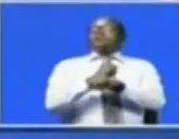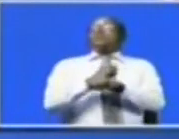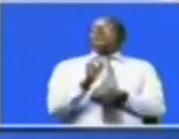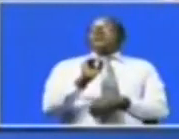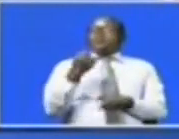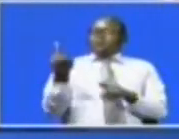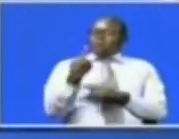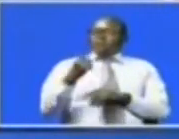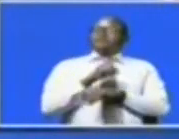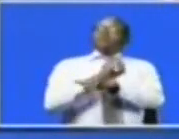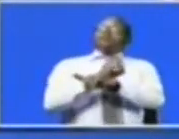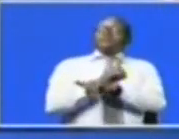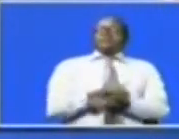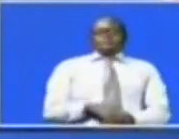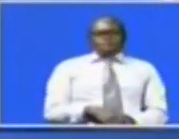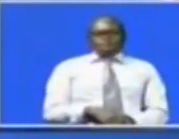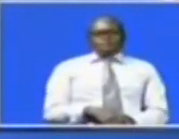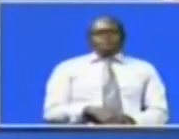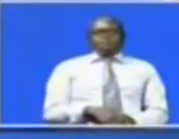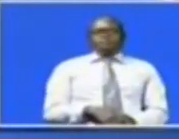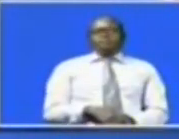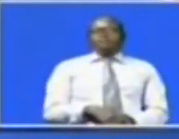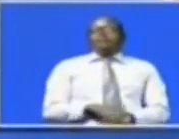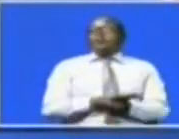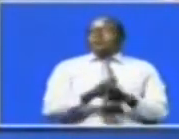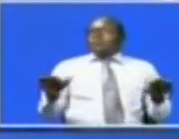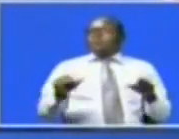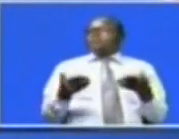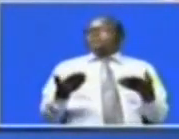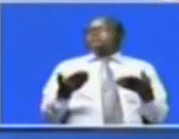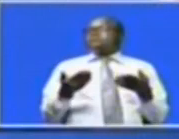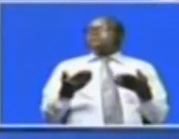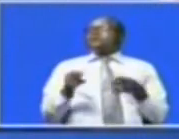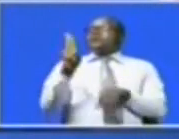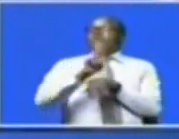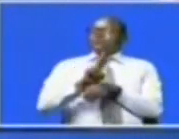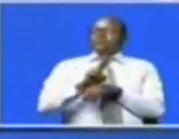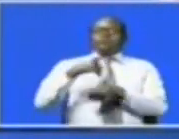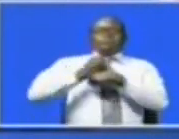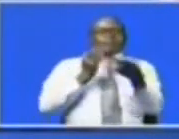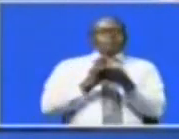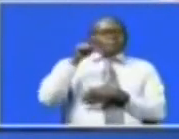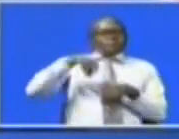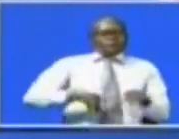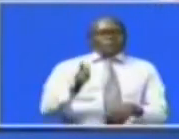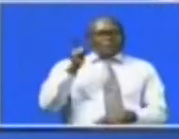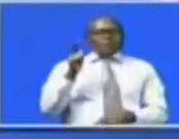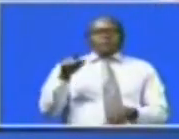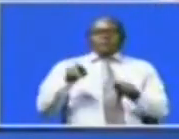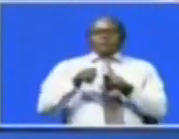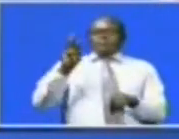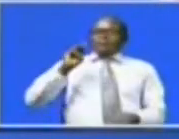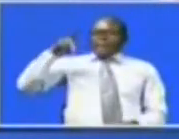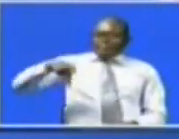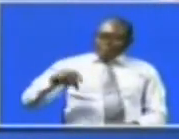measure. It is not known to sustain law and order. Mm-hmm. It is like our MPs who